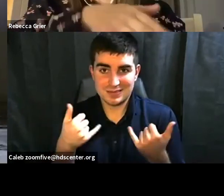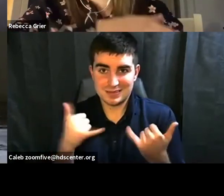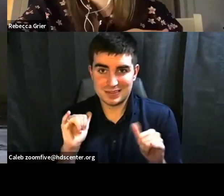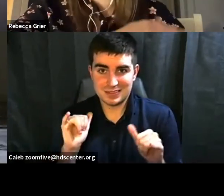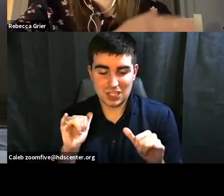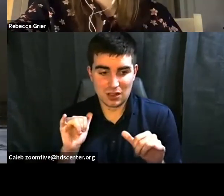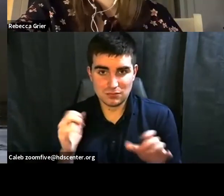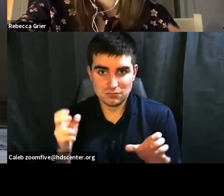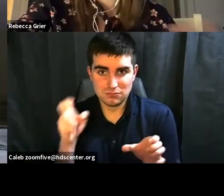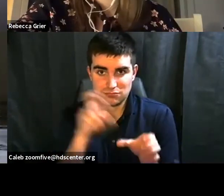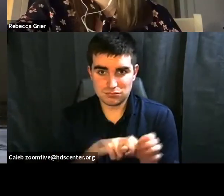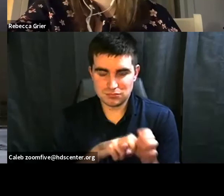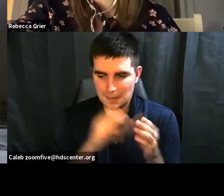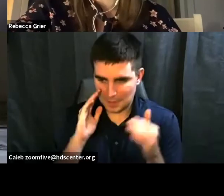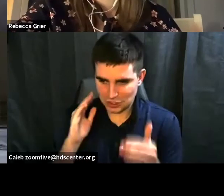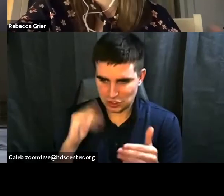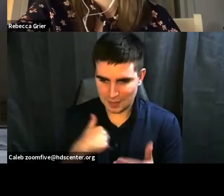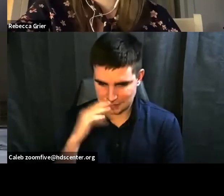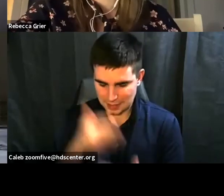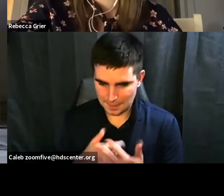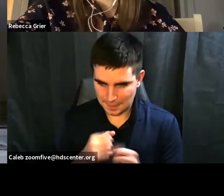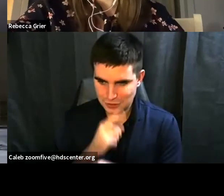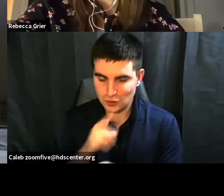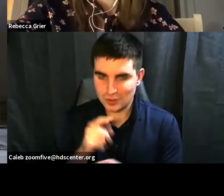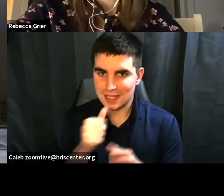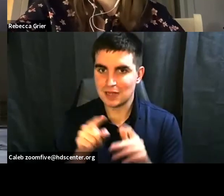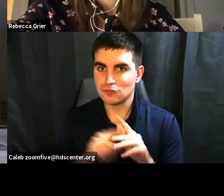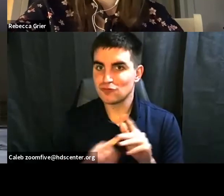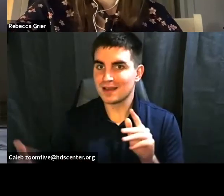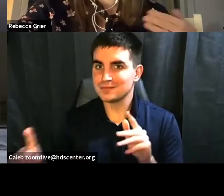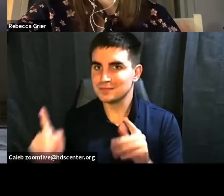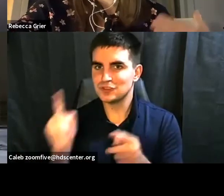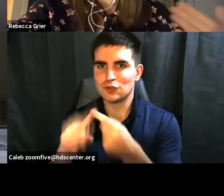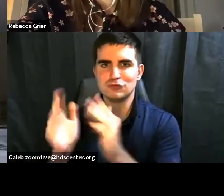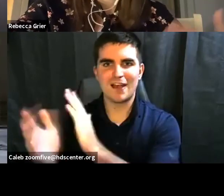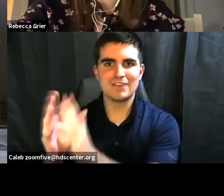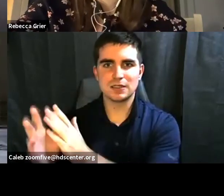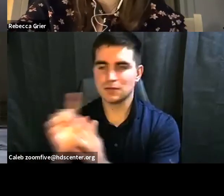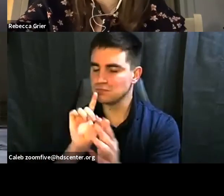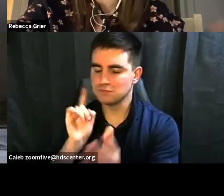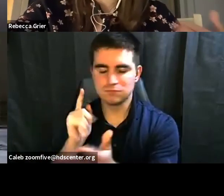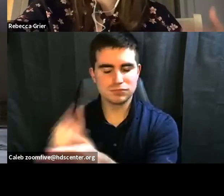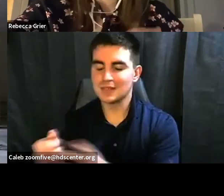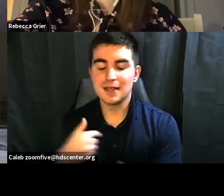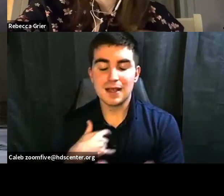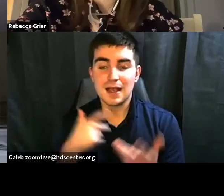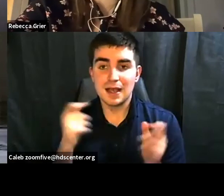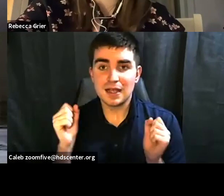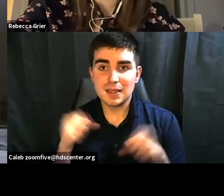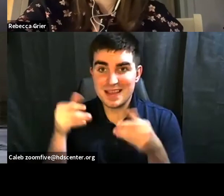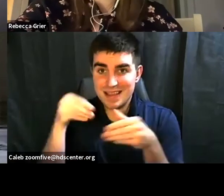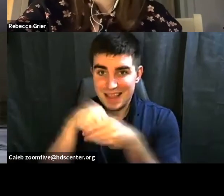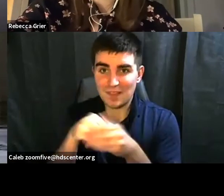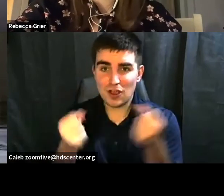paying attention to him and making sure he's not running into traffic. I can be in the car with him and spend that